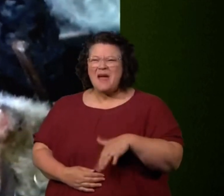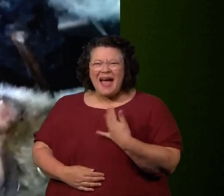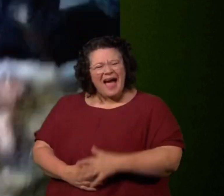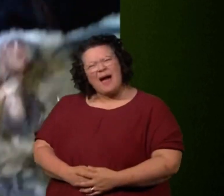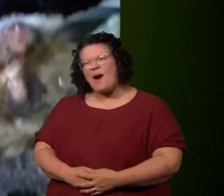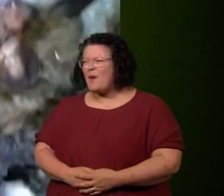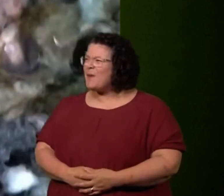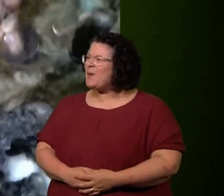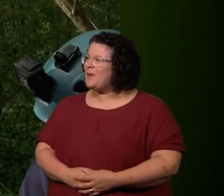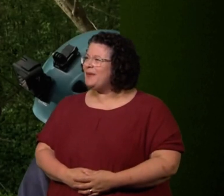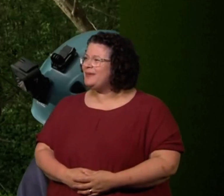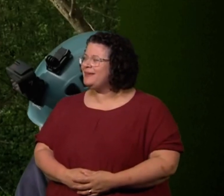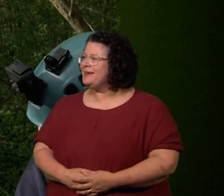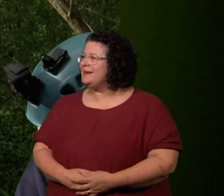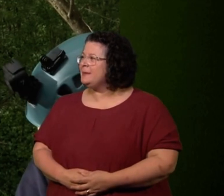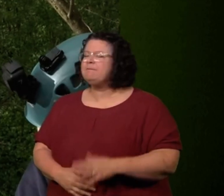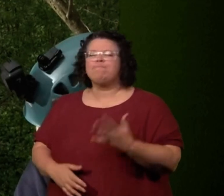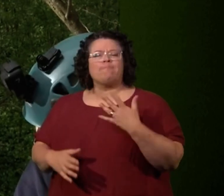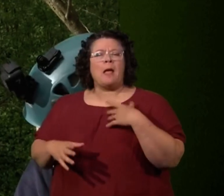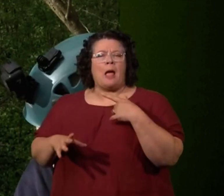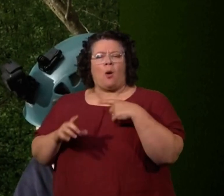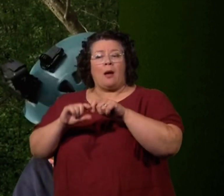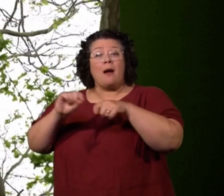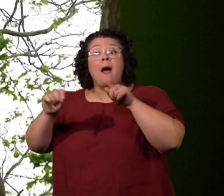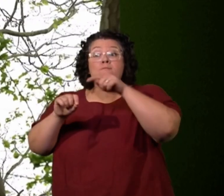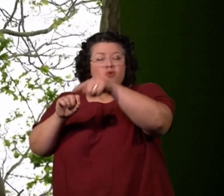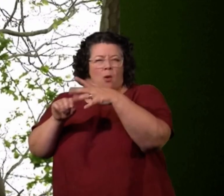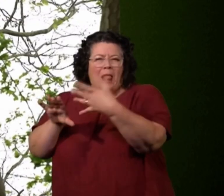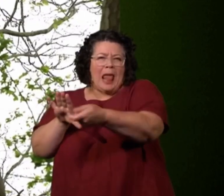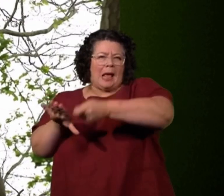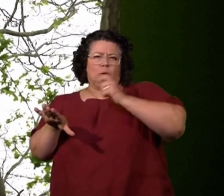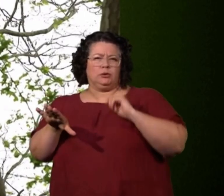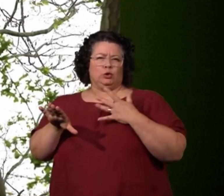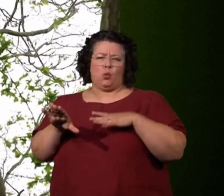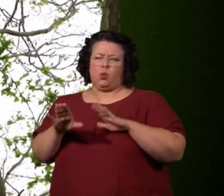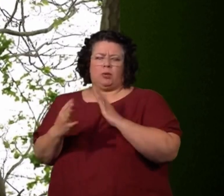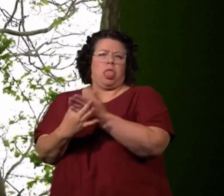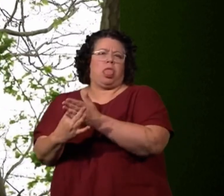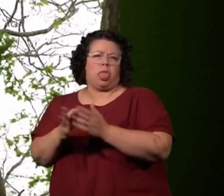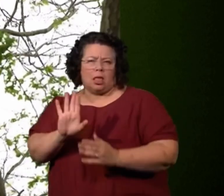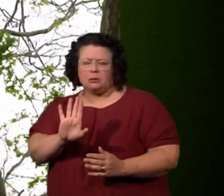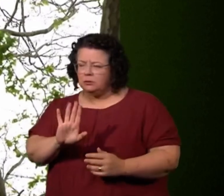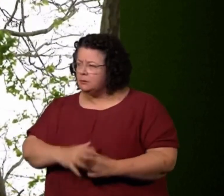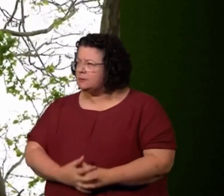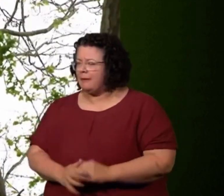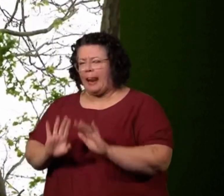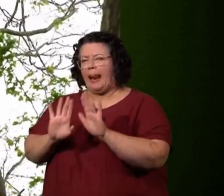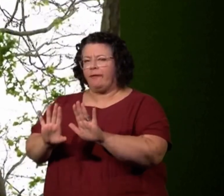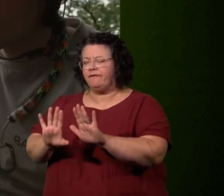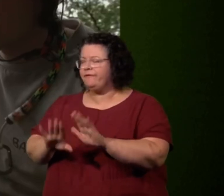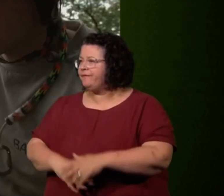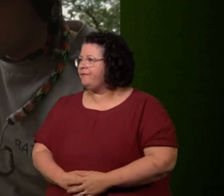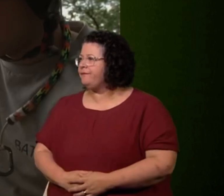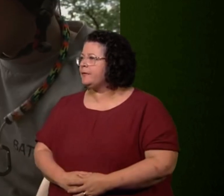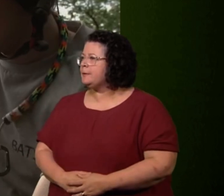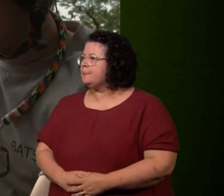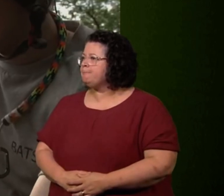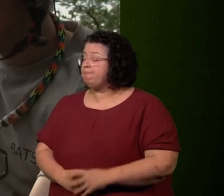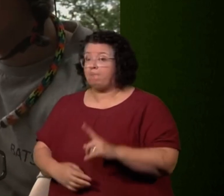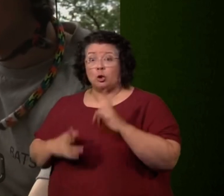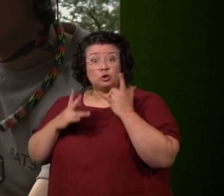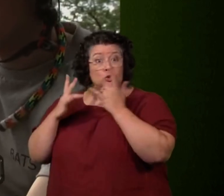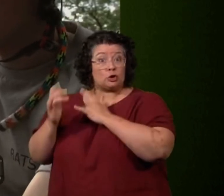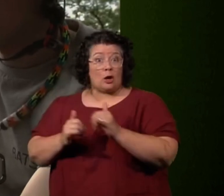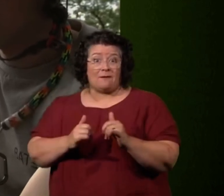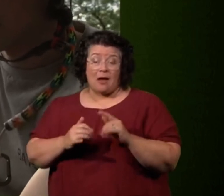spring. So I'm going to come out now, so we don't want to cause too much disturbance. Surveys like this one can help support protection orders